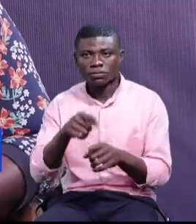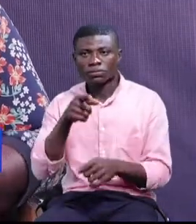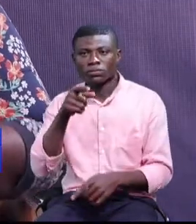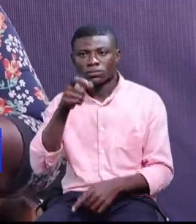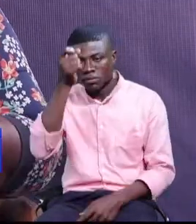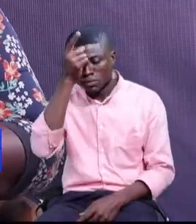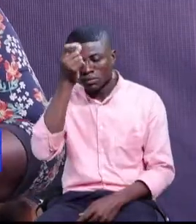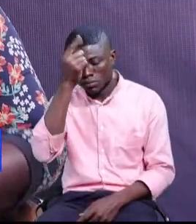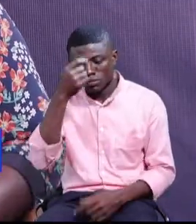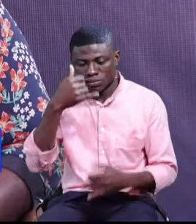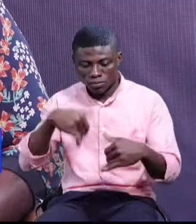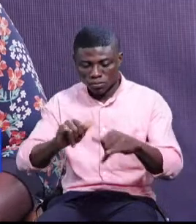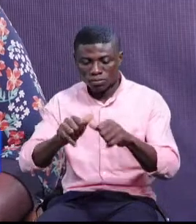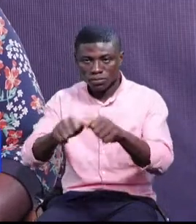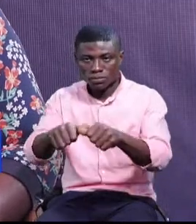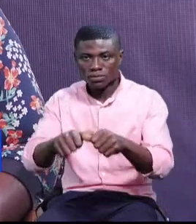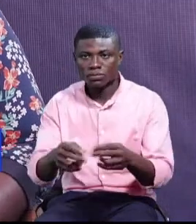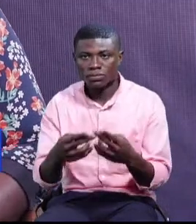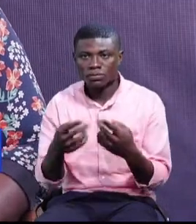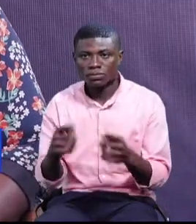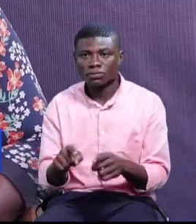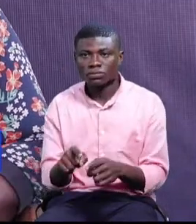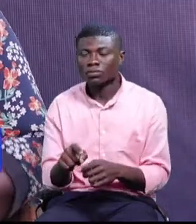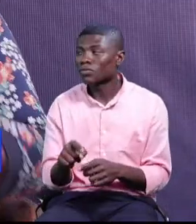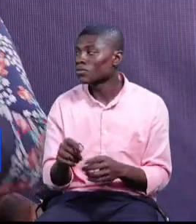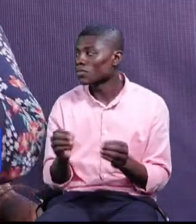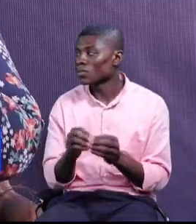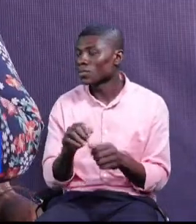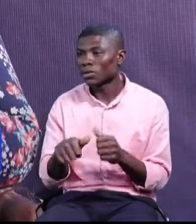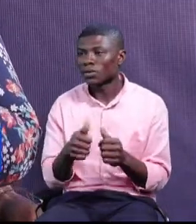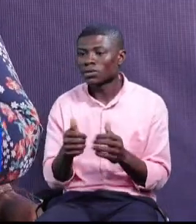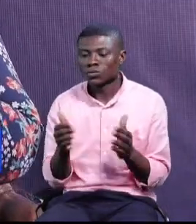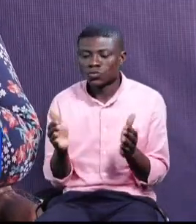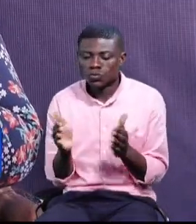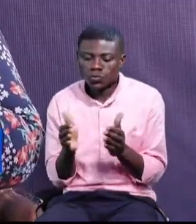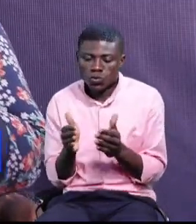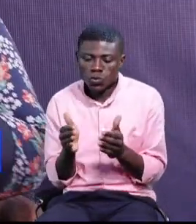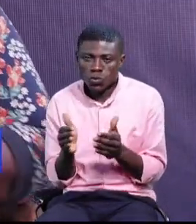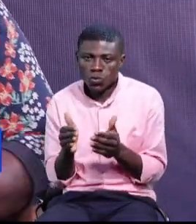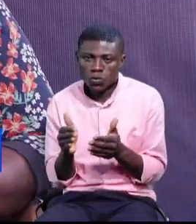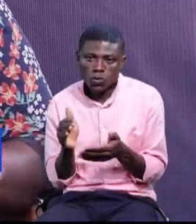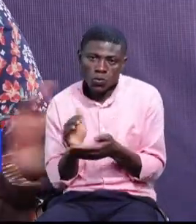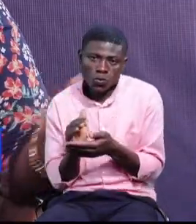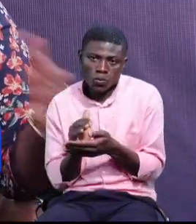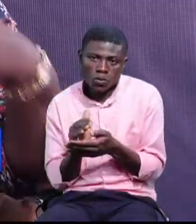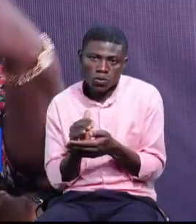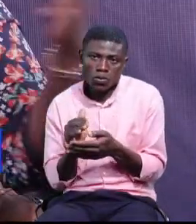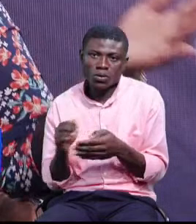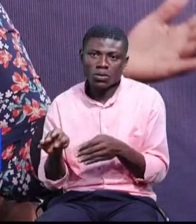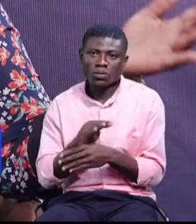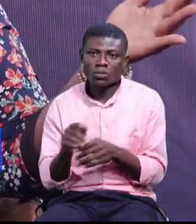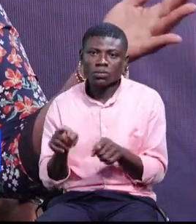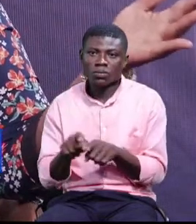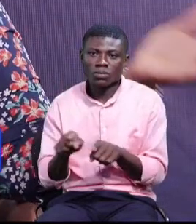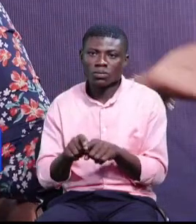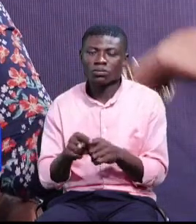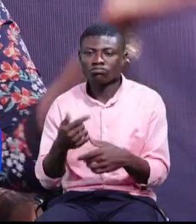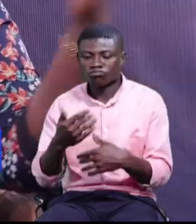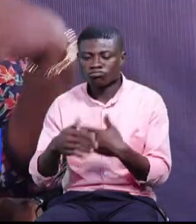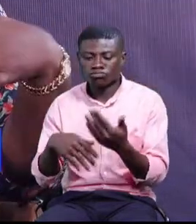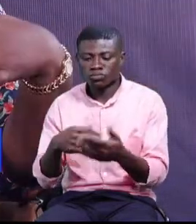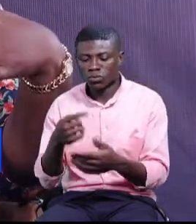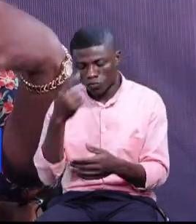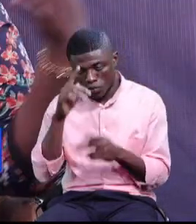sure that it thrives. So this is much more about small businesses. but then you open up